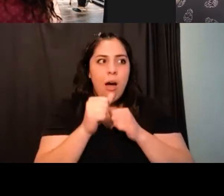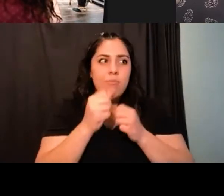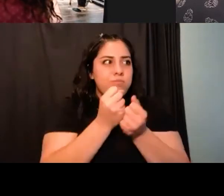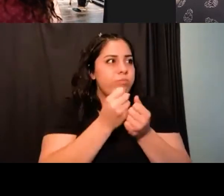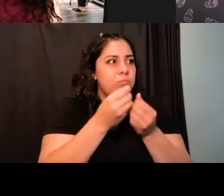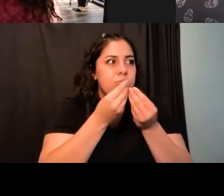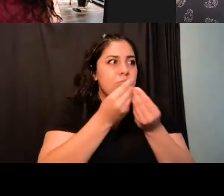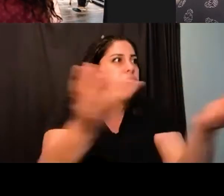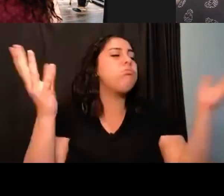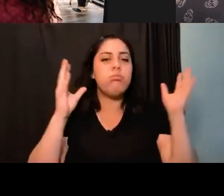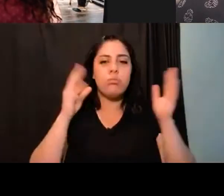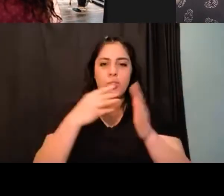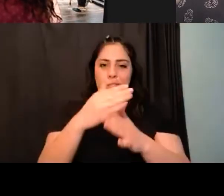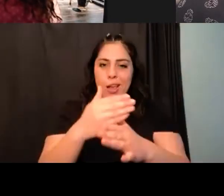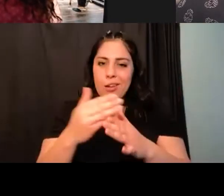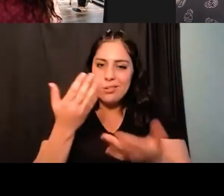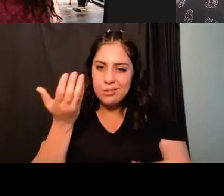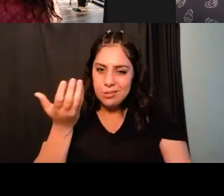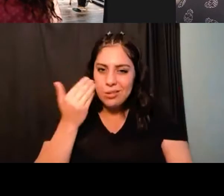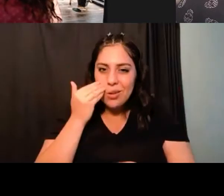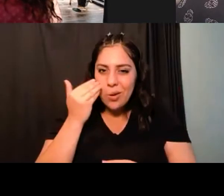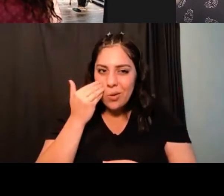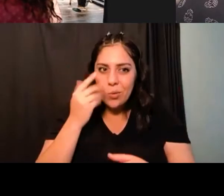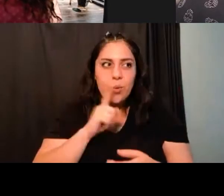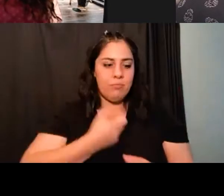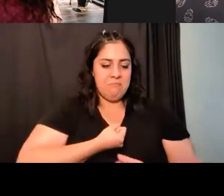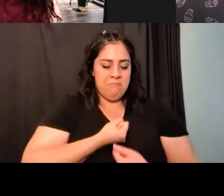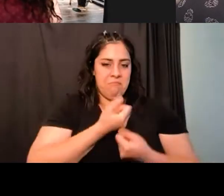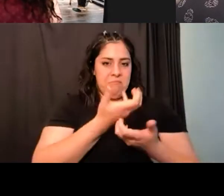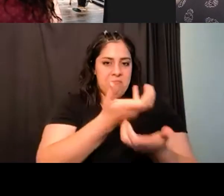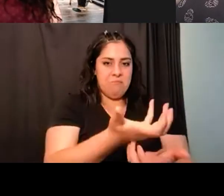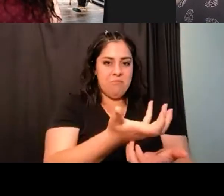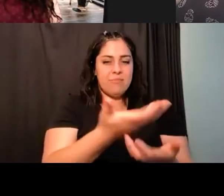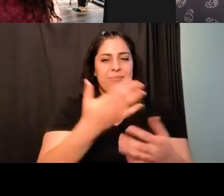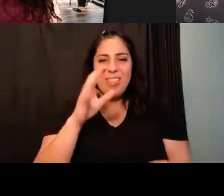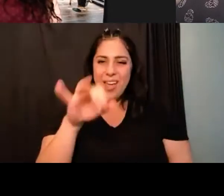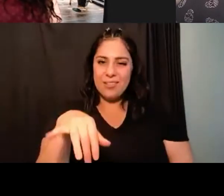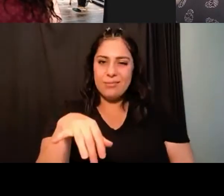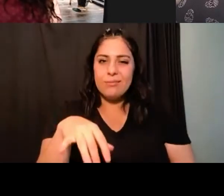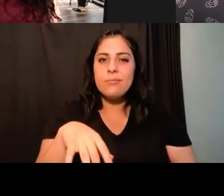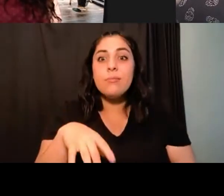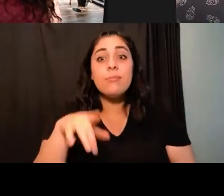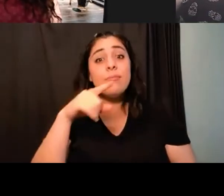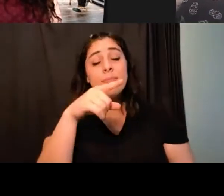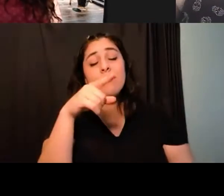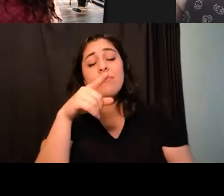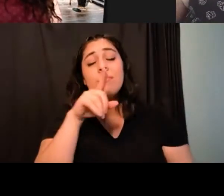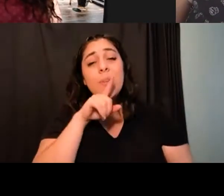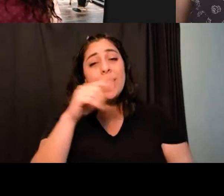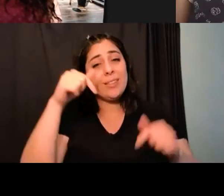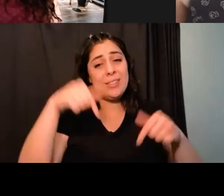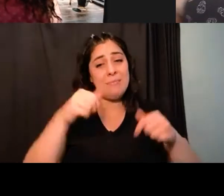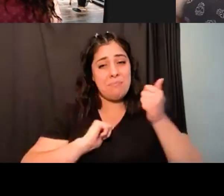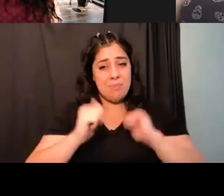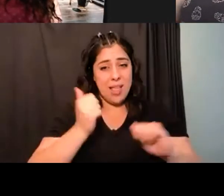of vulnerability and sharing it for the world. So like Rebecca said, the play has definitely been pivotal for us.